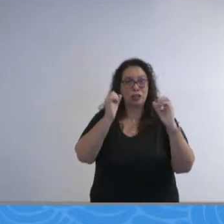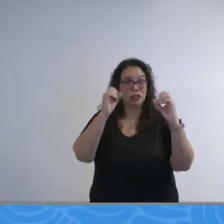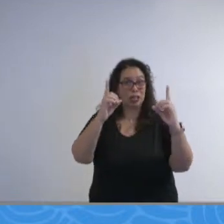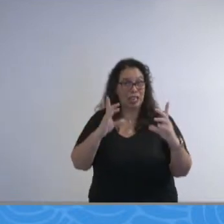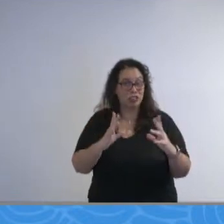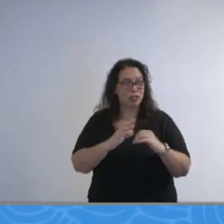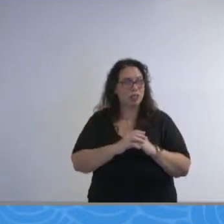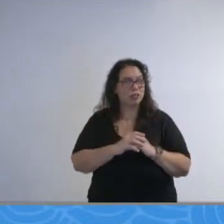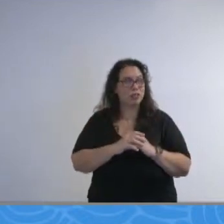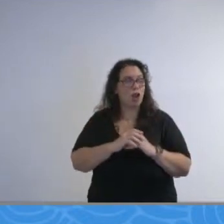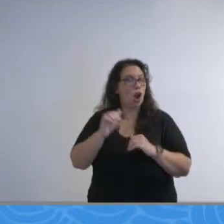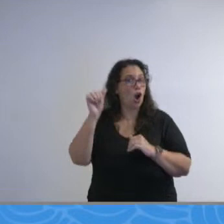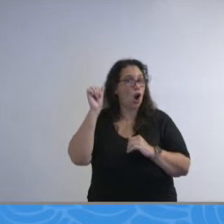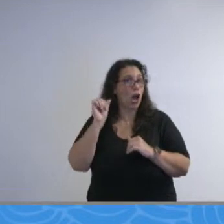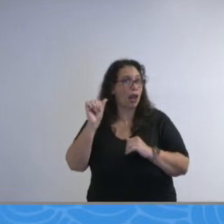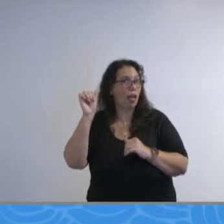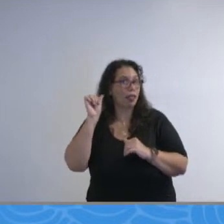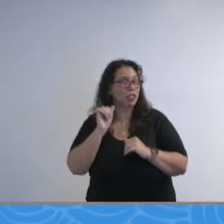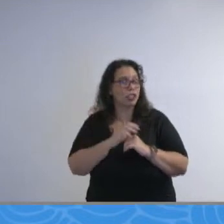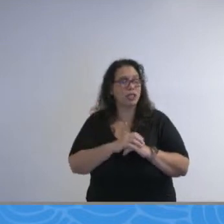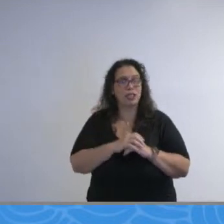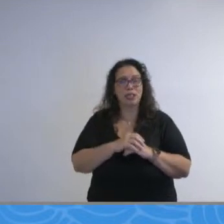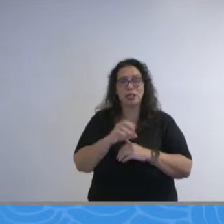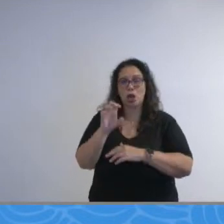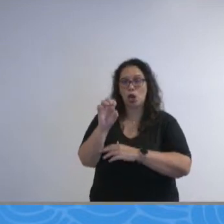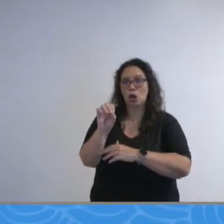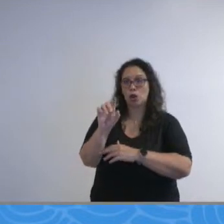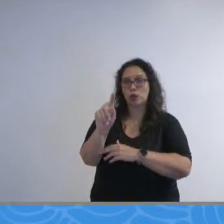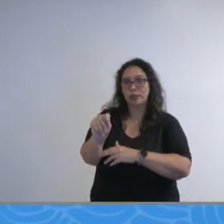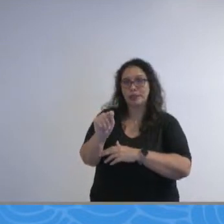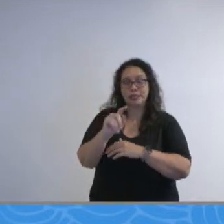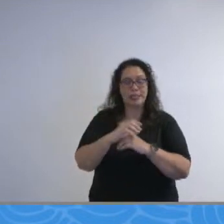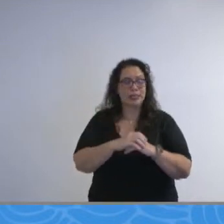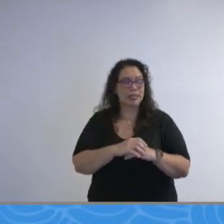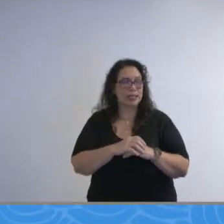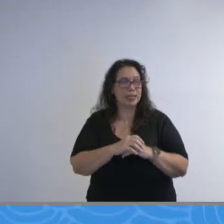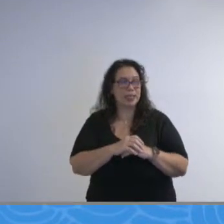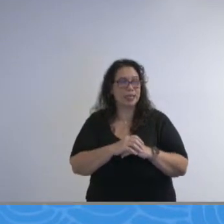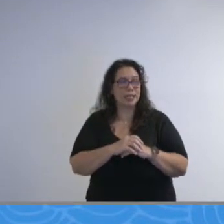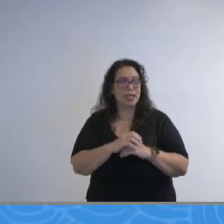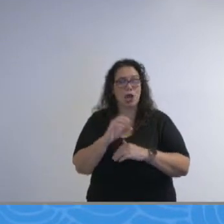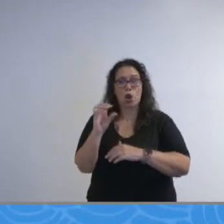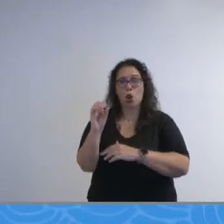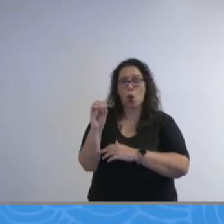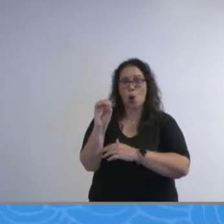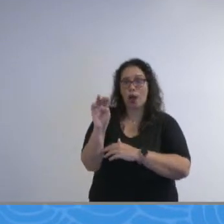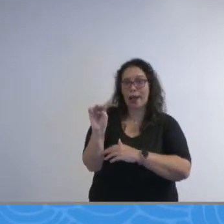Psychoeducational, audiology, occupational therapy, orientation and mobility,